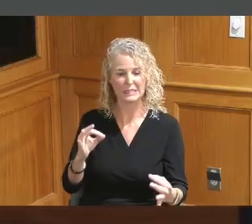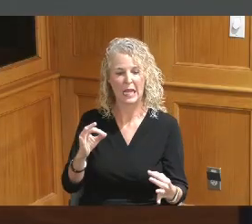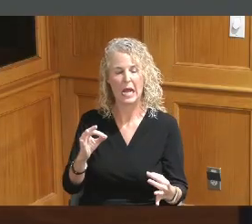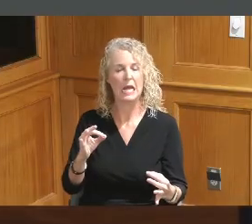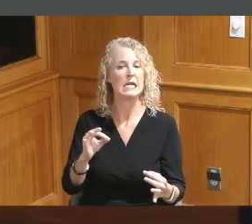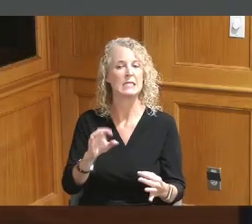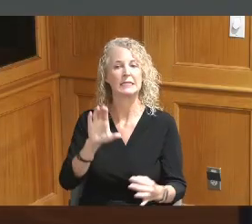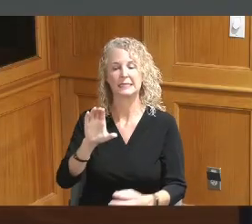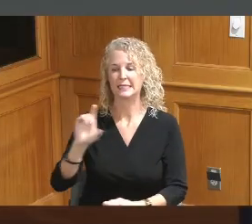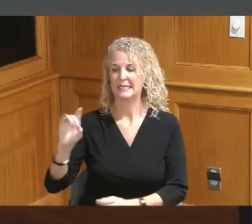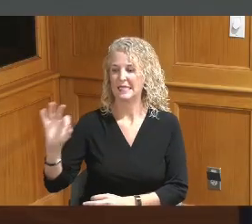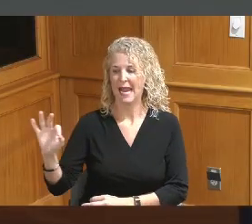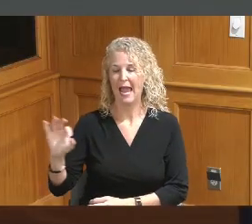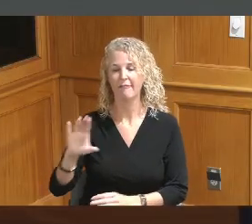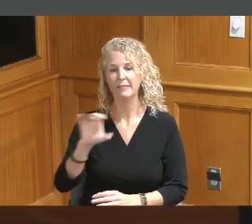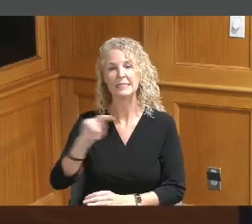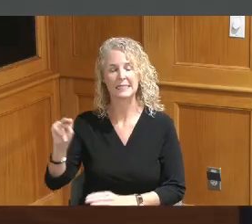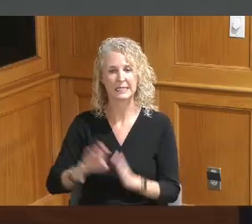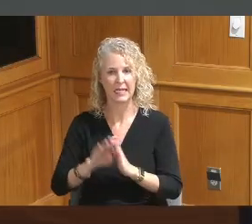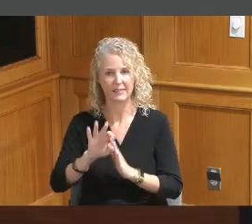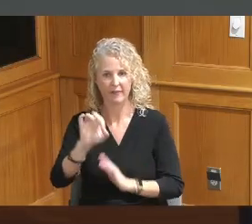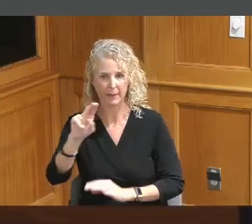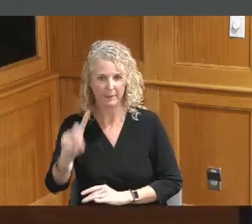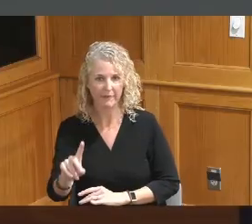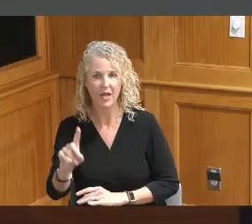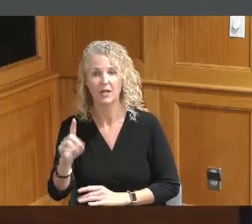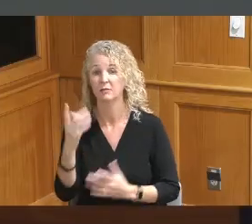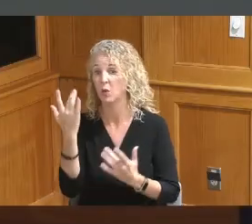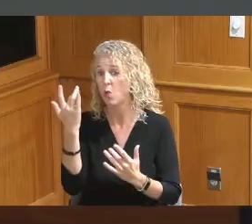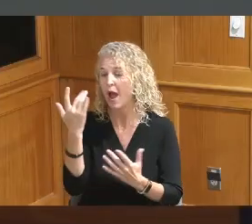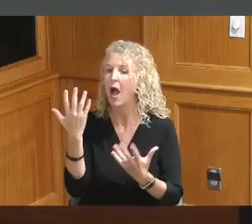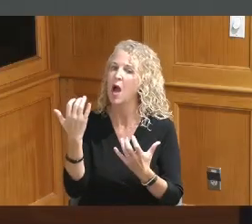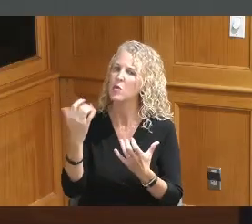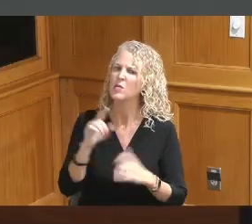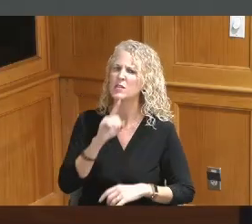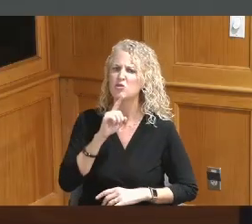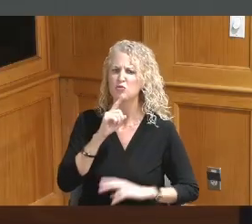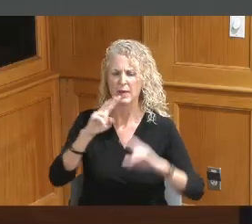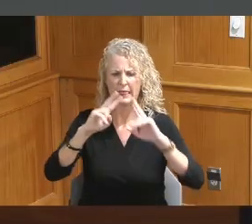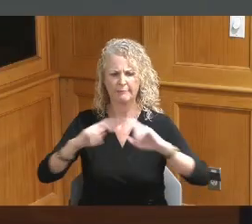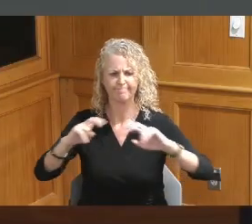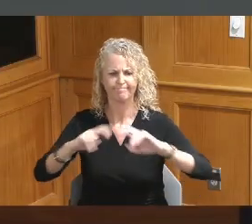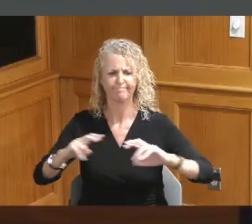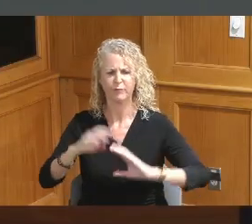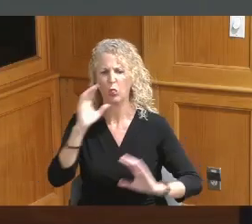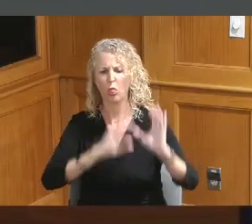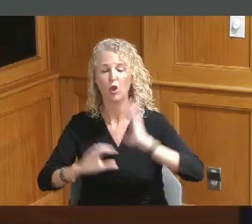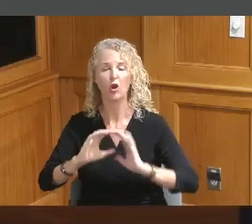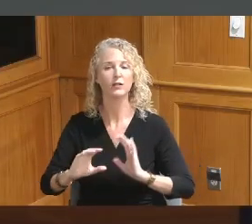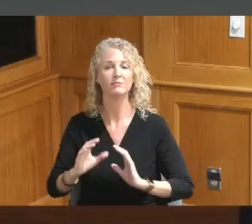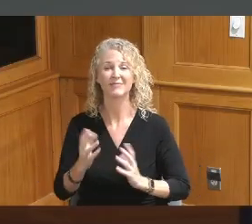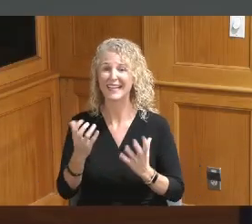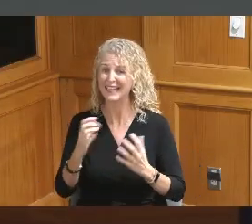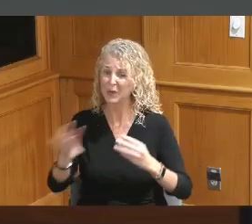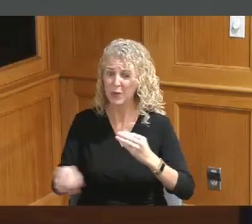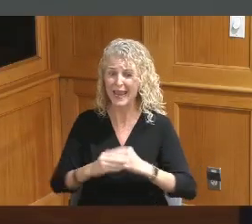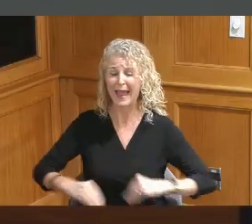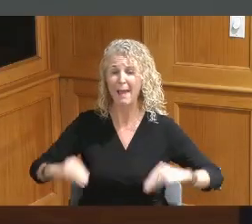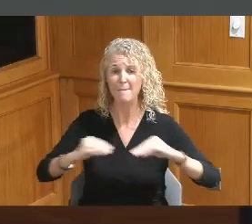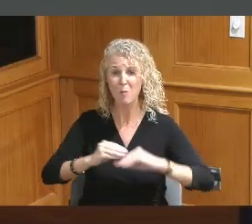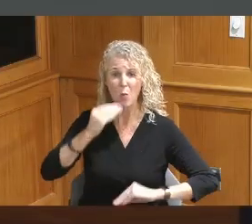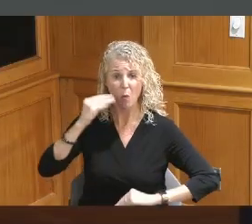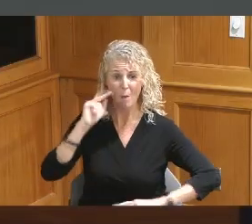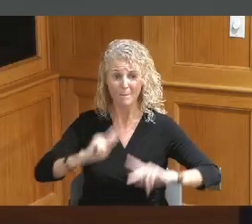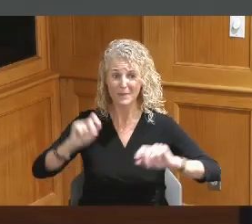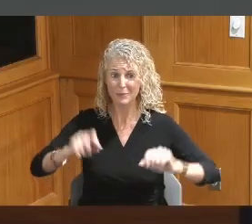partnership with CDF, or the Cincinnati Development Fund, in an attempt to significantly expand affordable housing throughout Hamilton County.